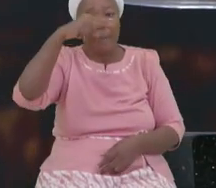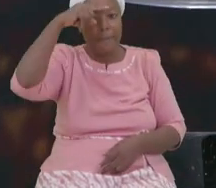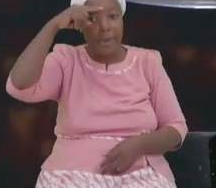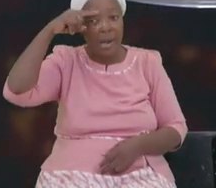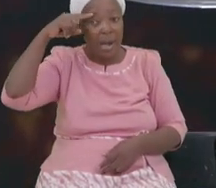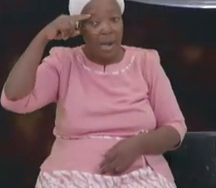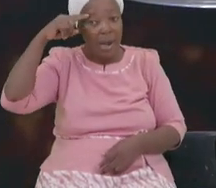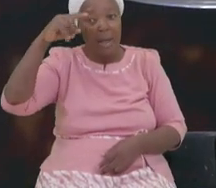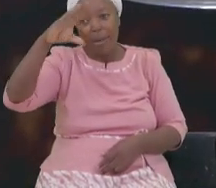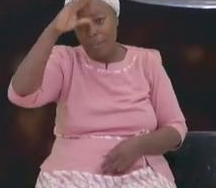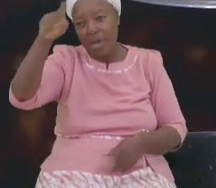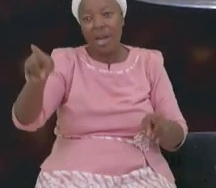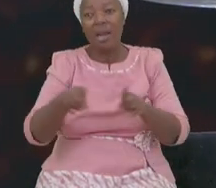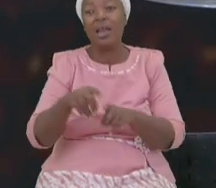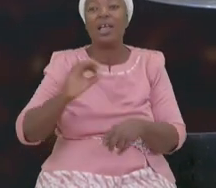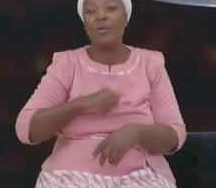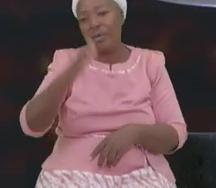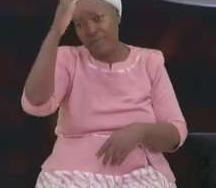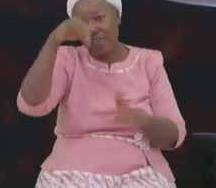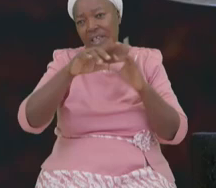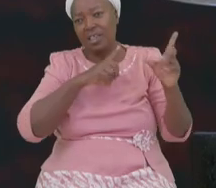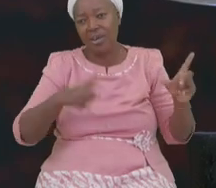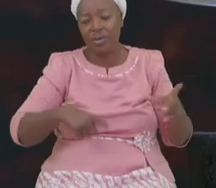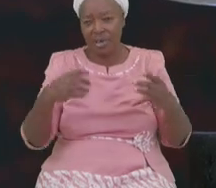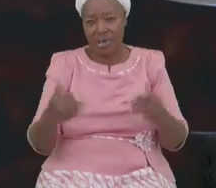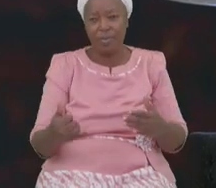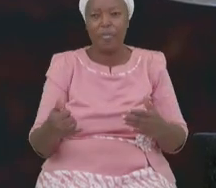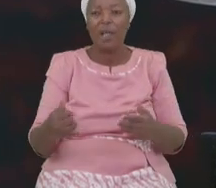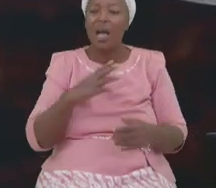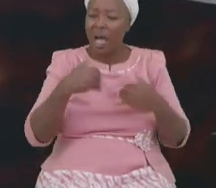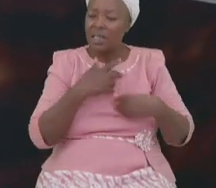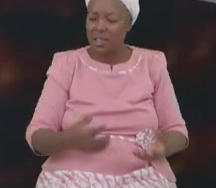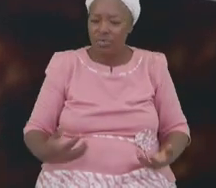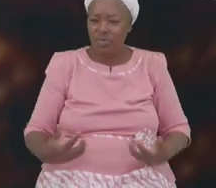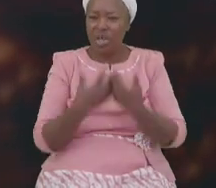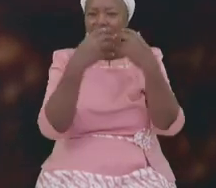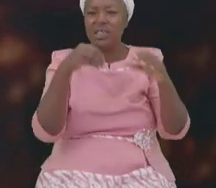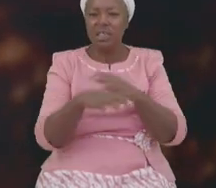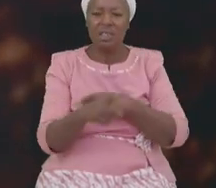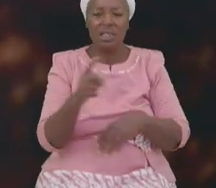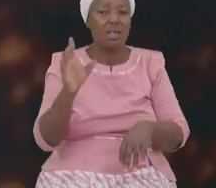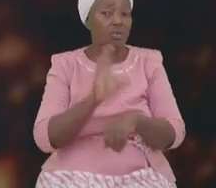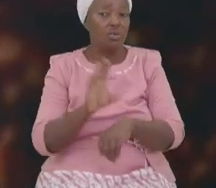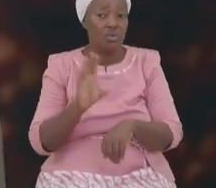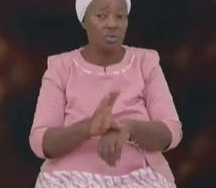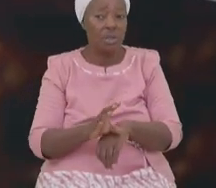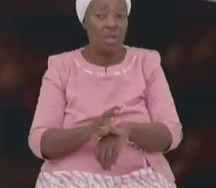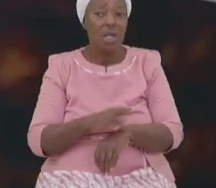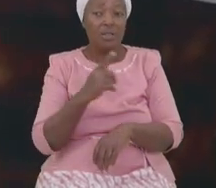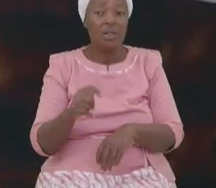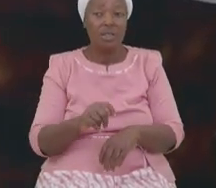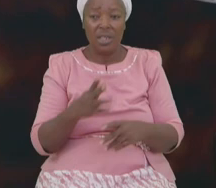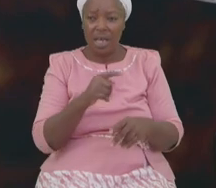black man like myself now, they had a challenge in their church. These twins,